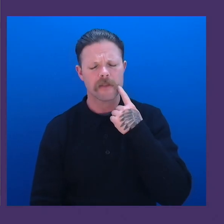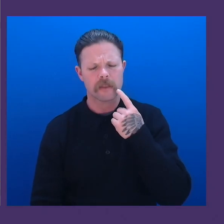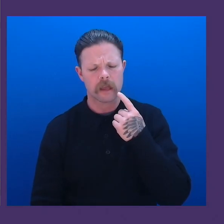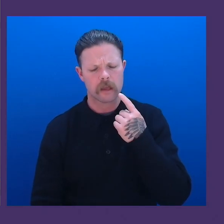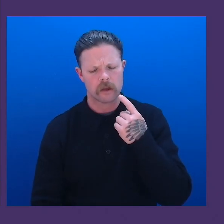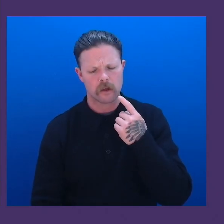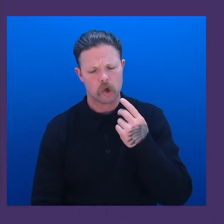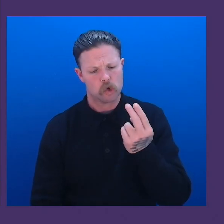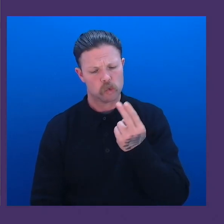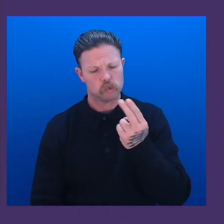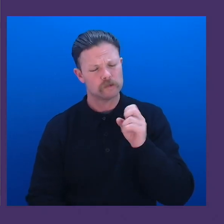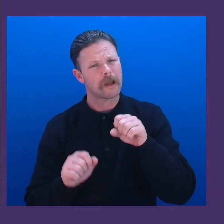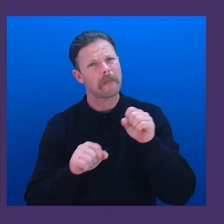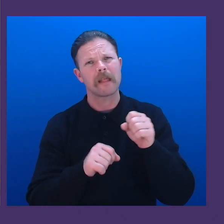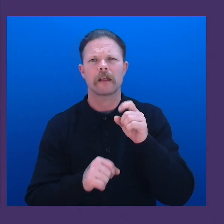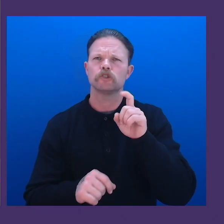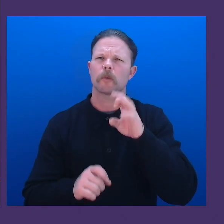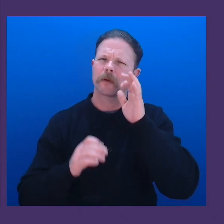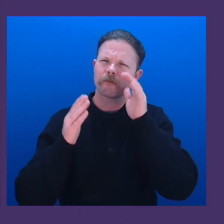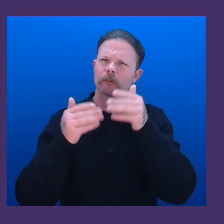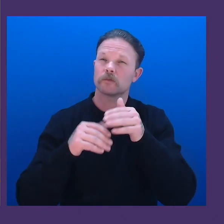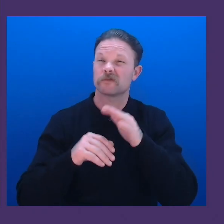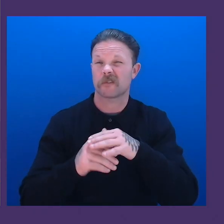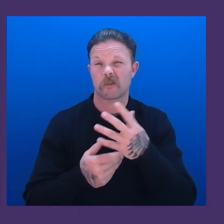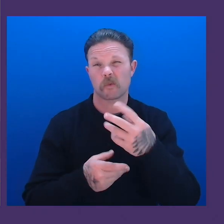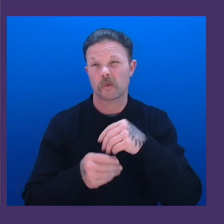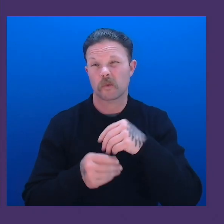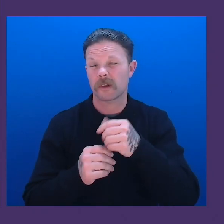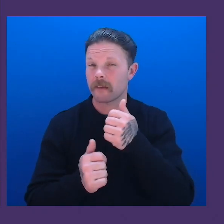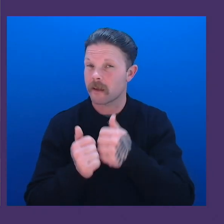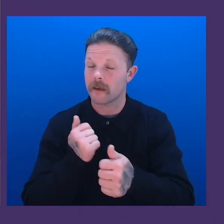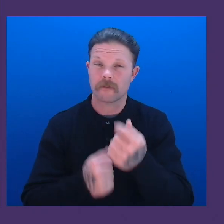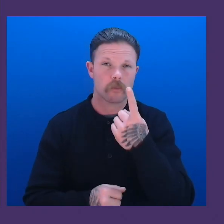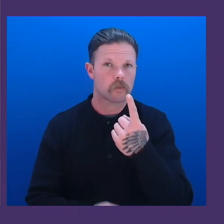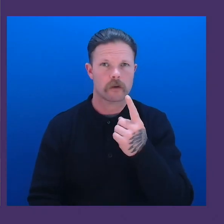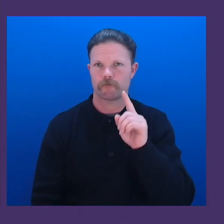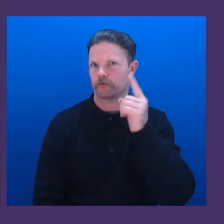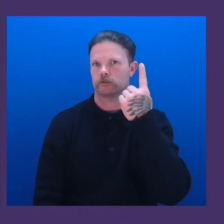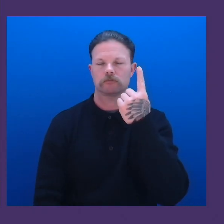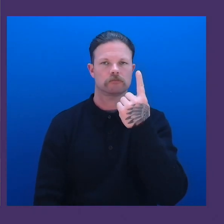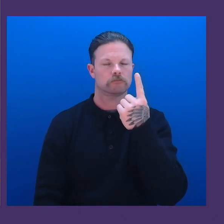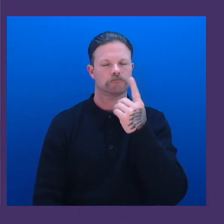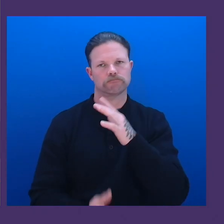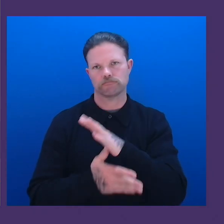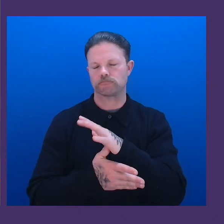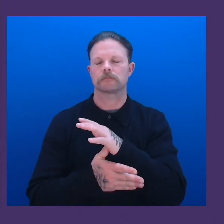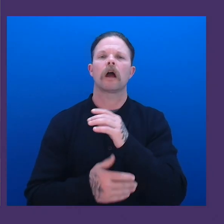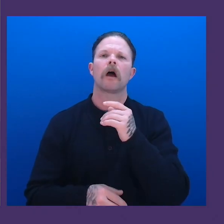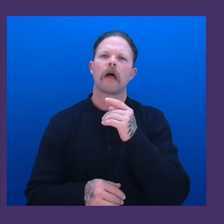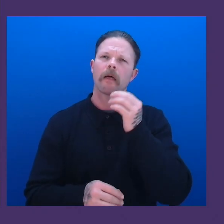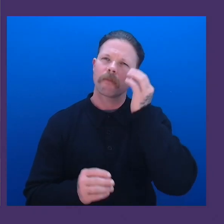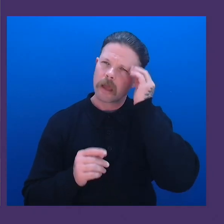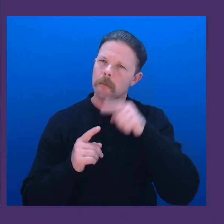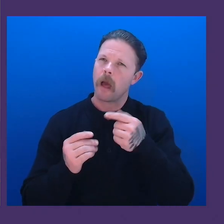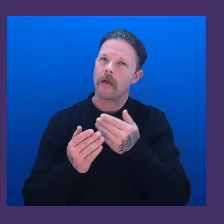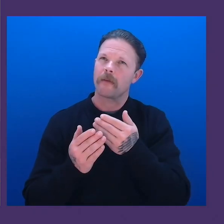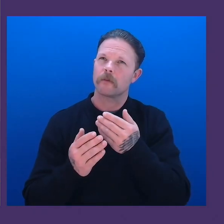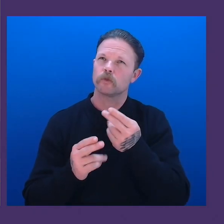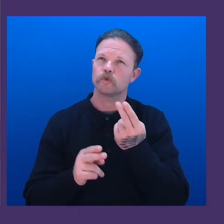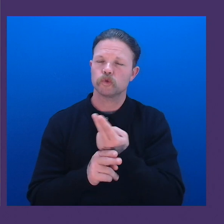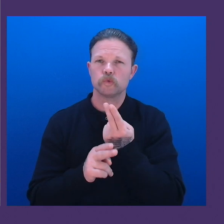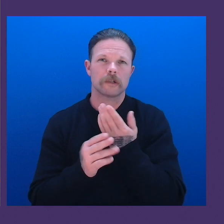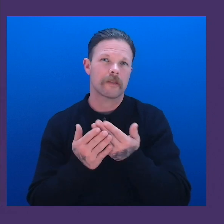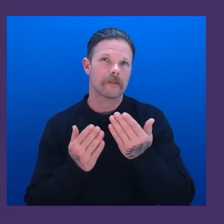be focused on including everyone first and foremost, and thinking about making things usable for everyone